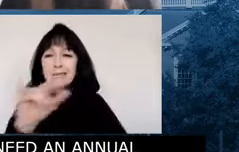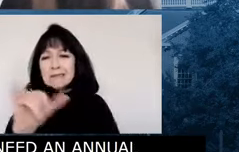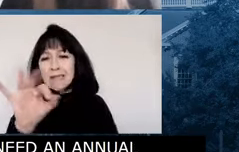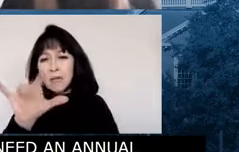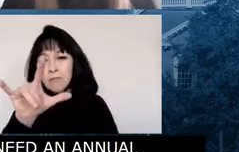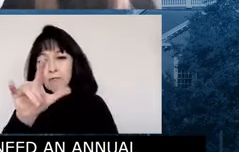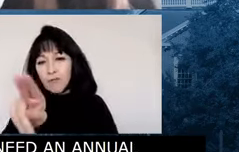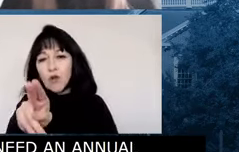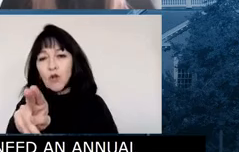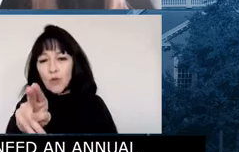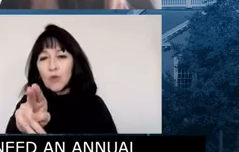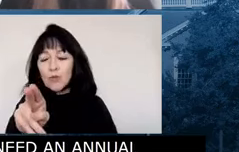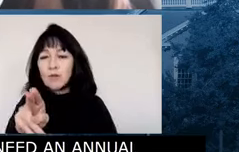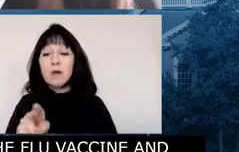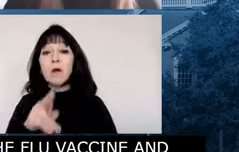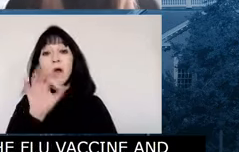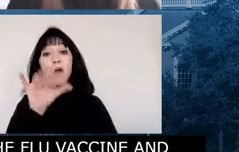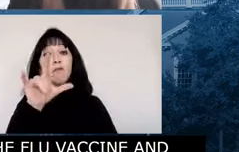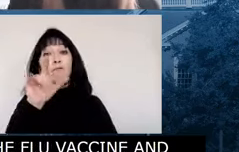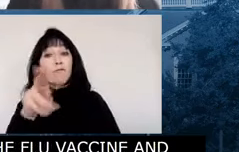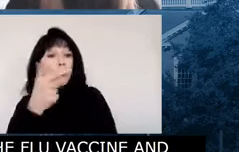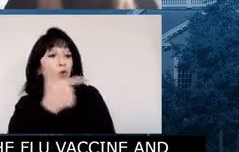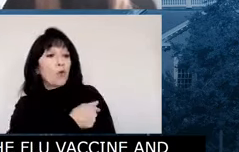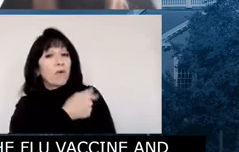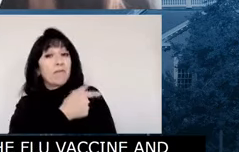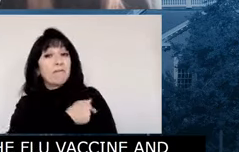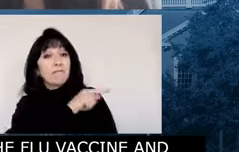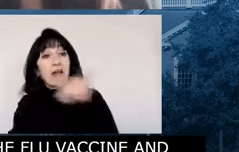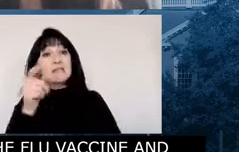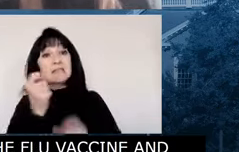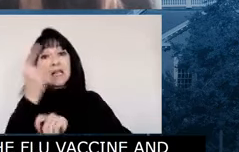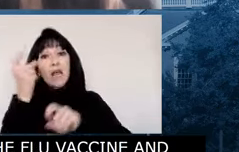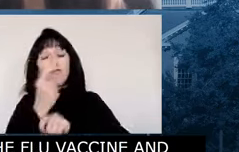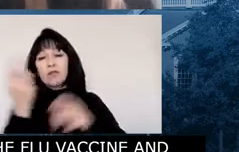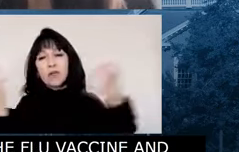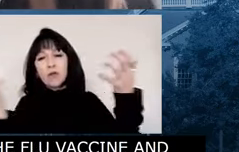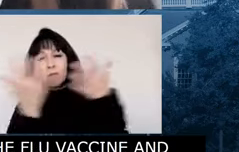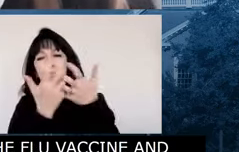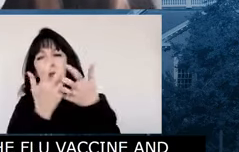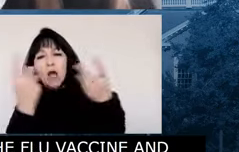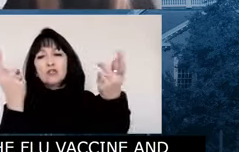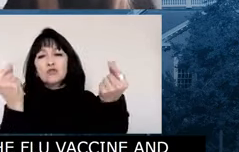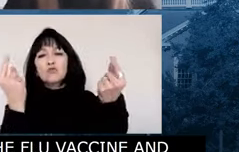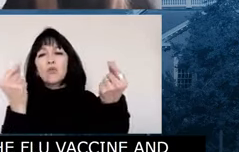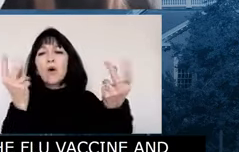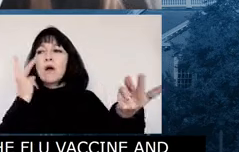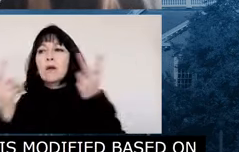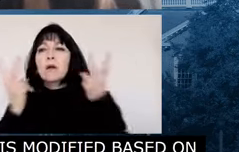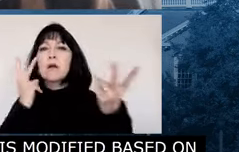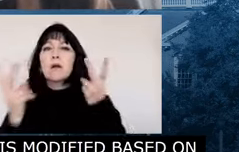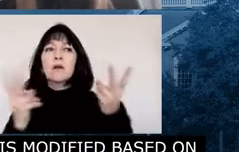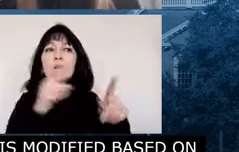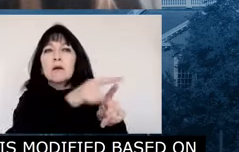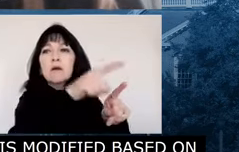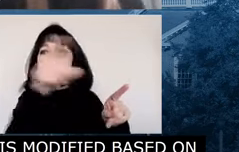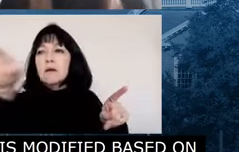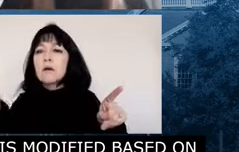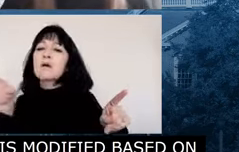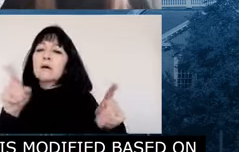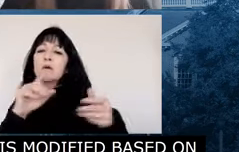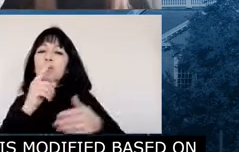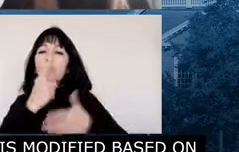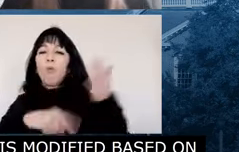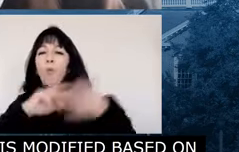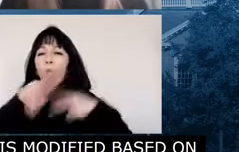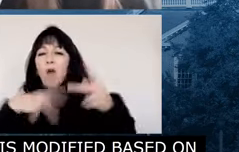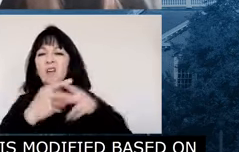what variants are in the community, it's very likely that we'll see the same with COVID going